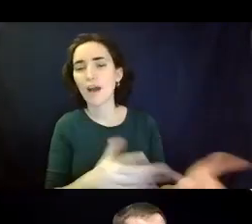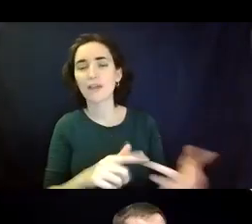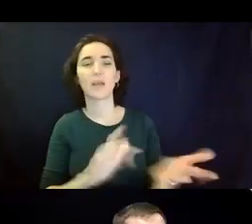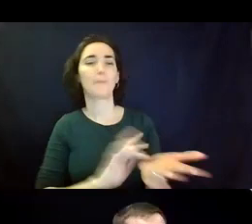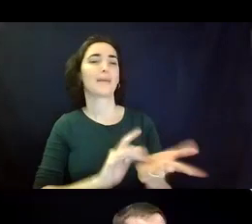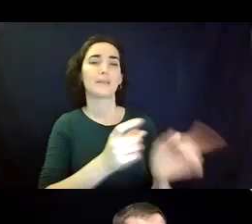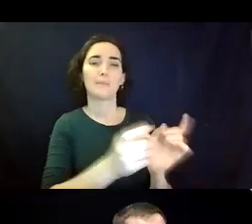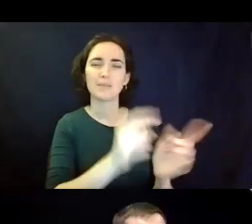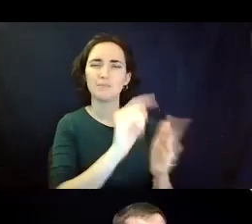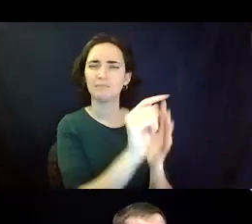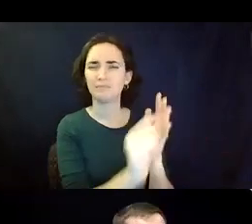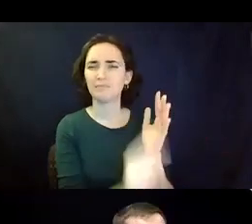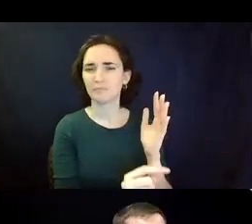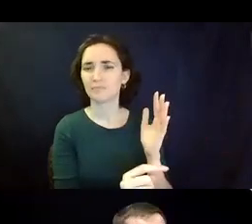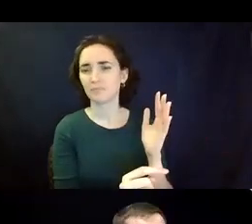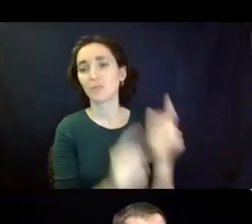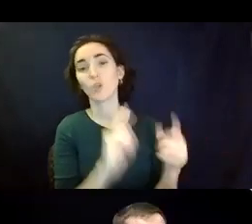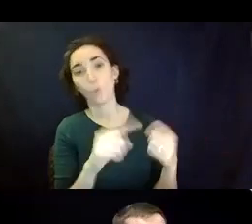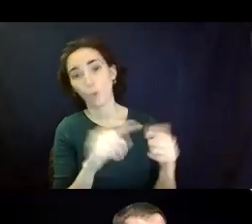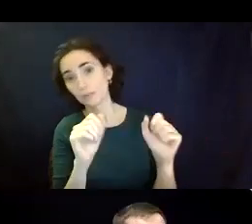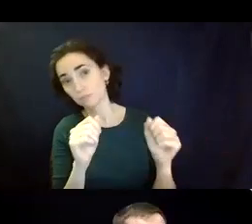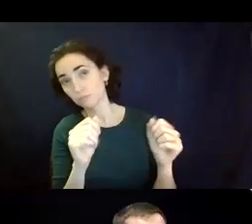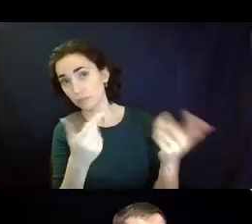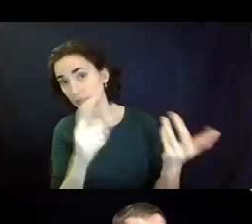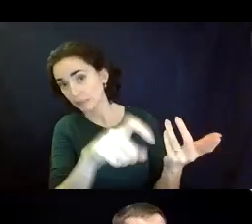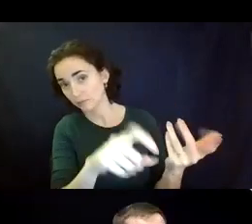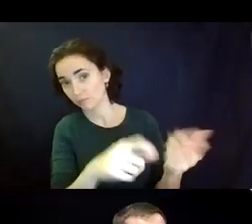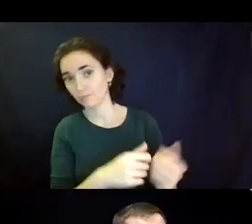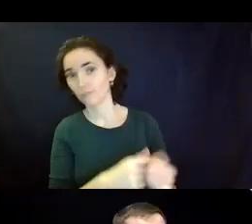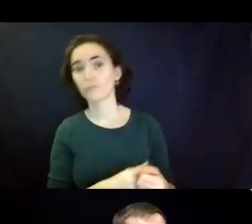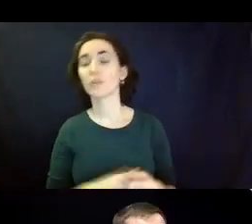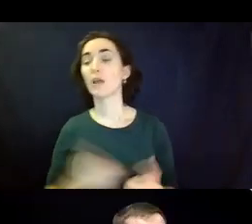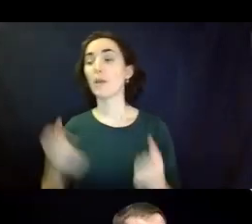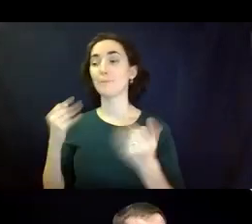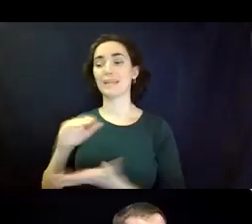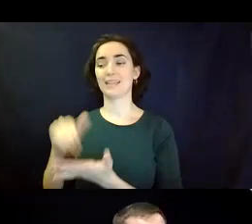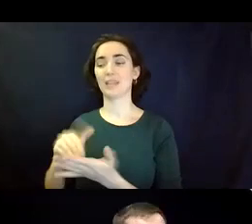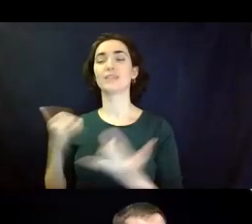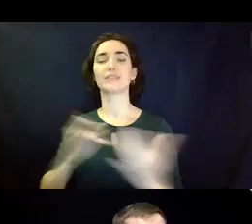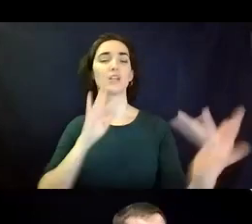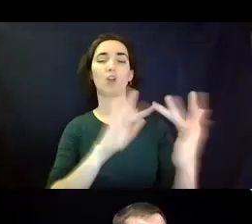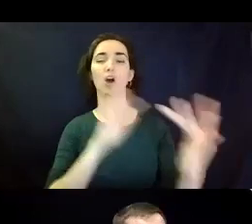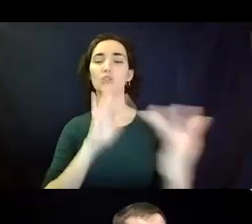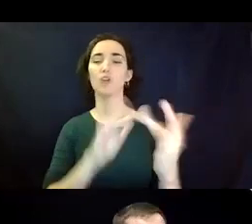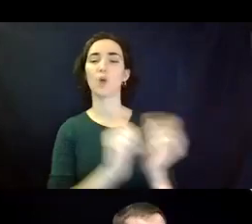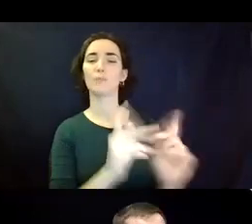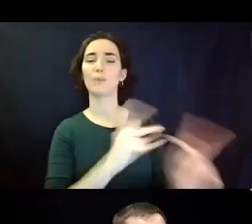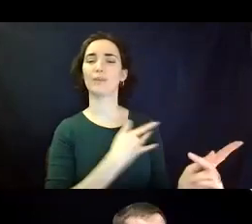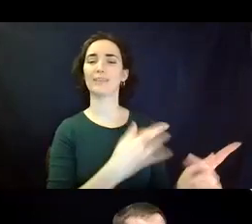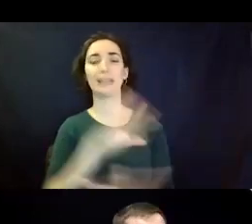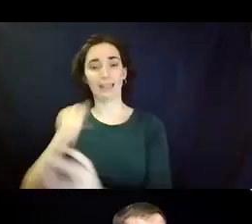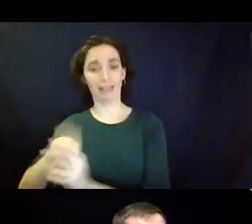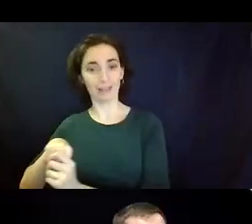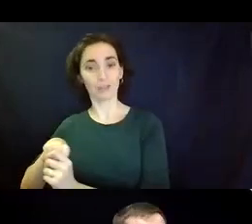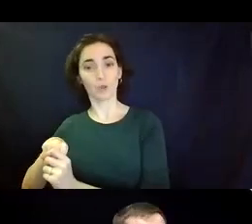et cetera, when that is warranted. Many of the centers have been staying in touch with their participants in these ways already. We're going to